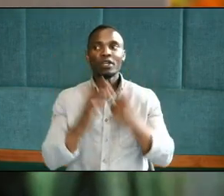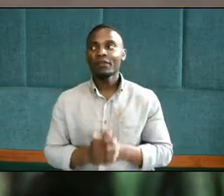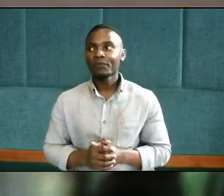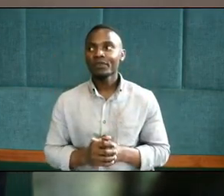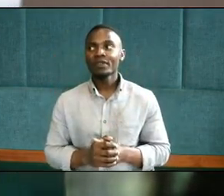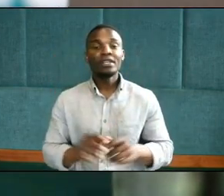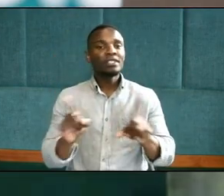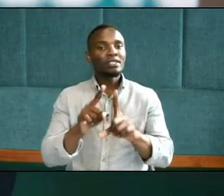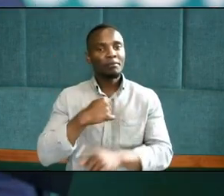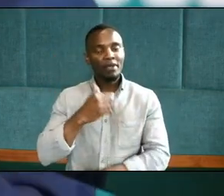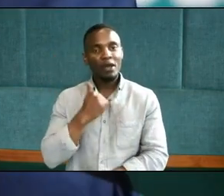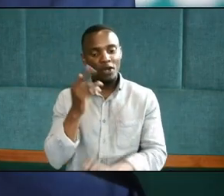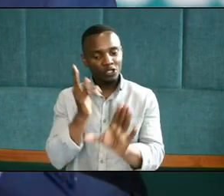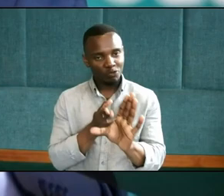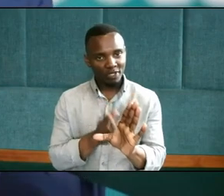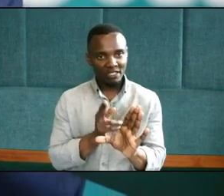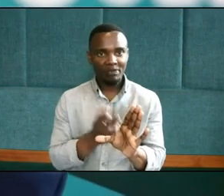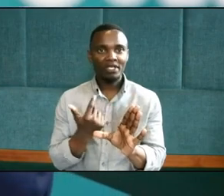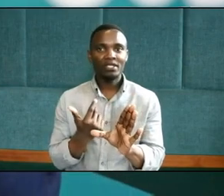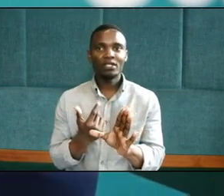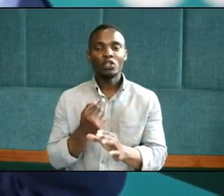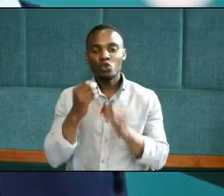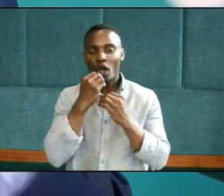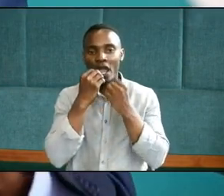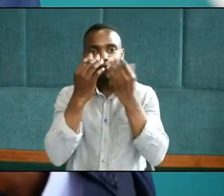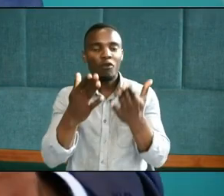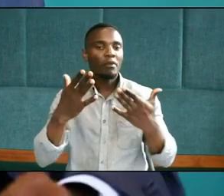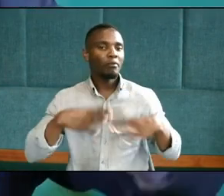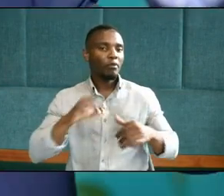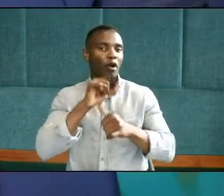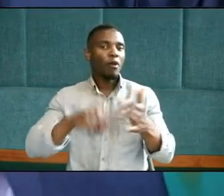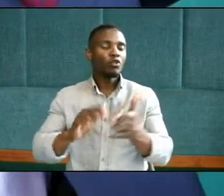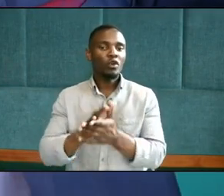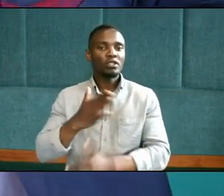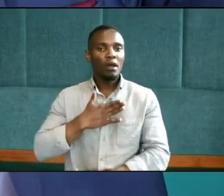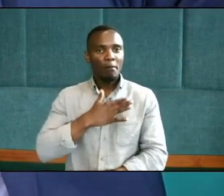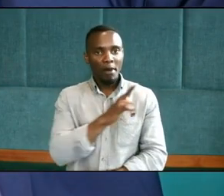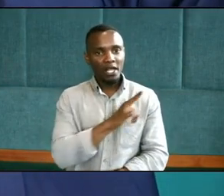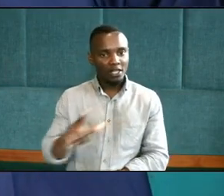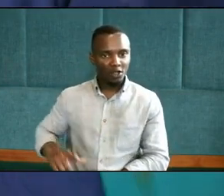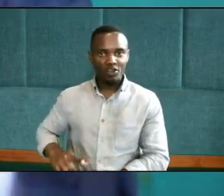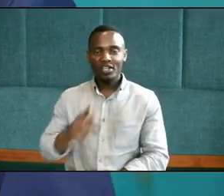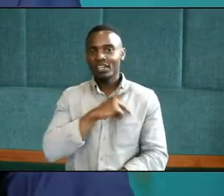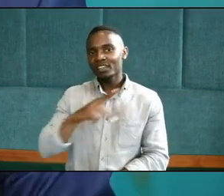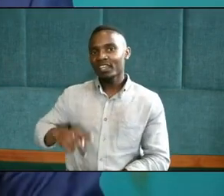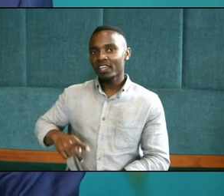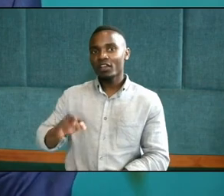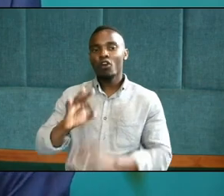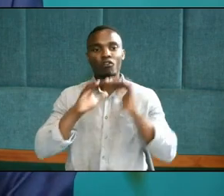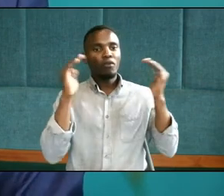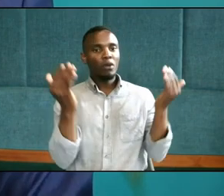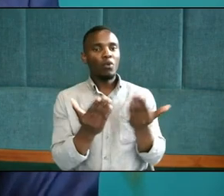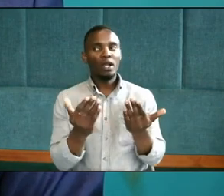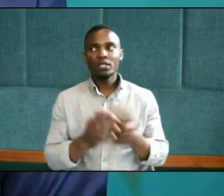want us to be involved in getting people to know about our Lord, about the King of the universe, Jesus Christ,